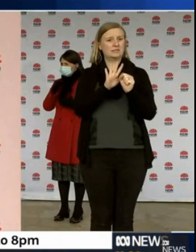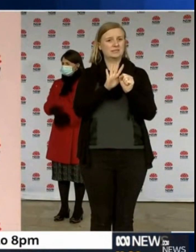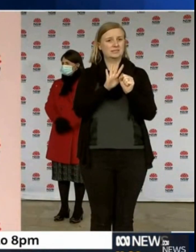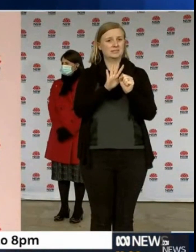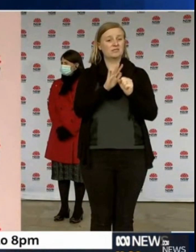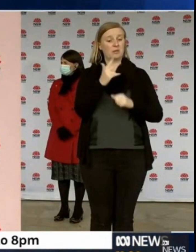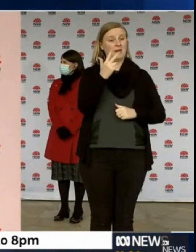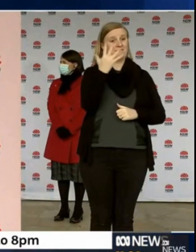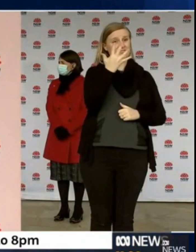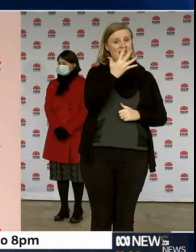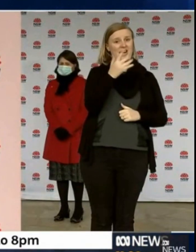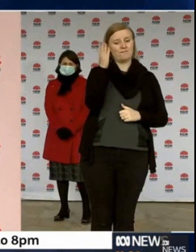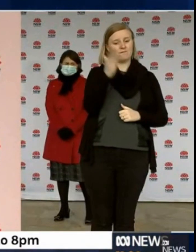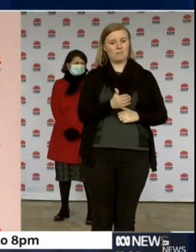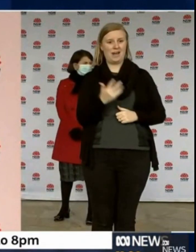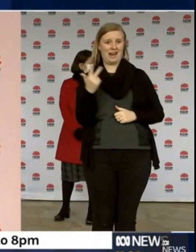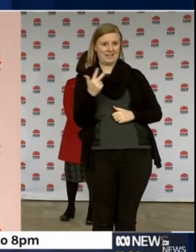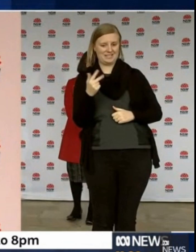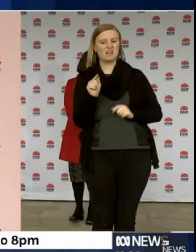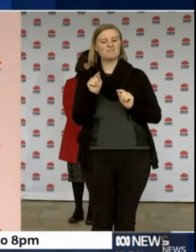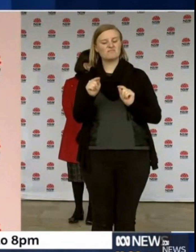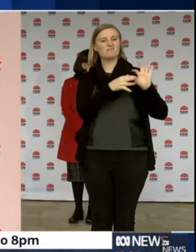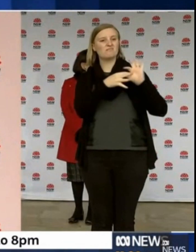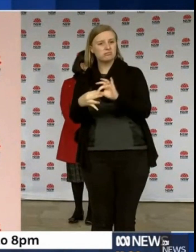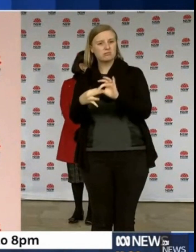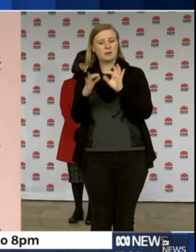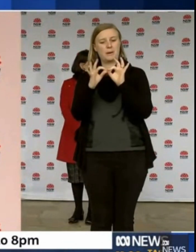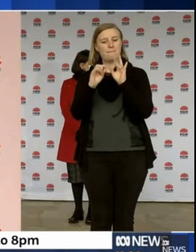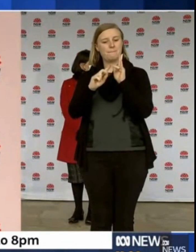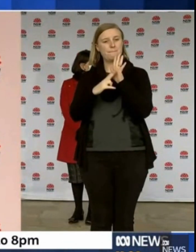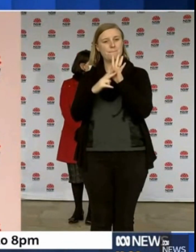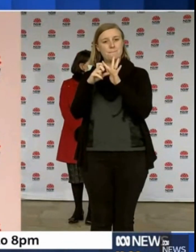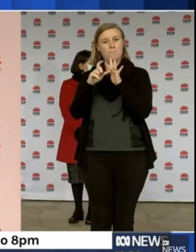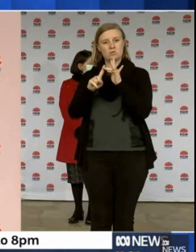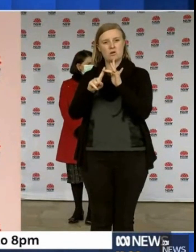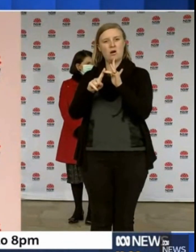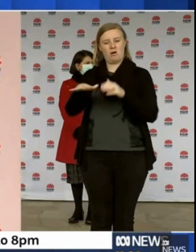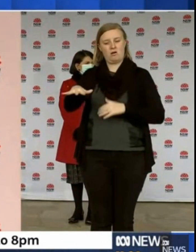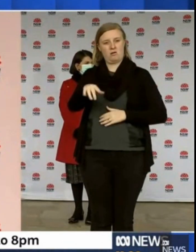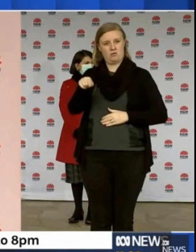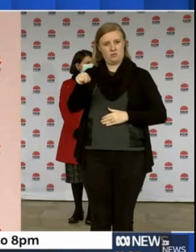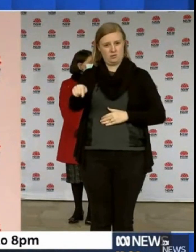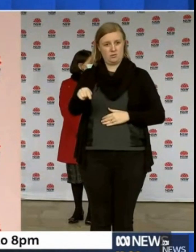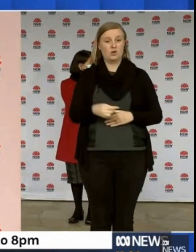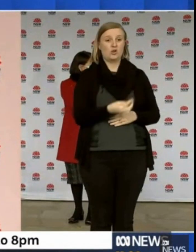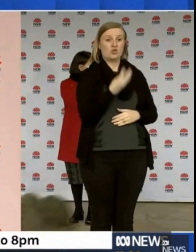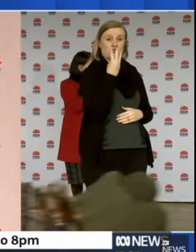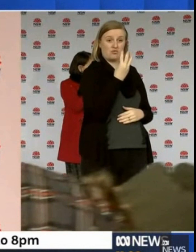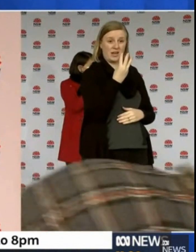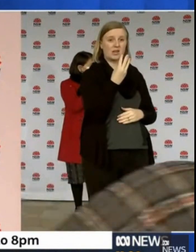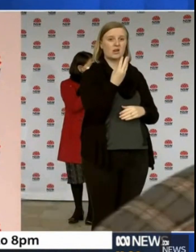new cases are linked to the Bondi cluster, and we've had 3 cases that have